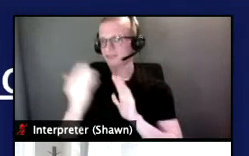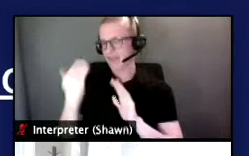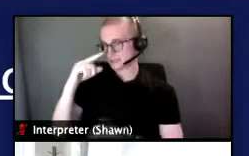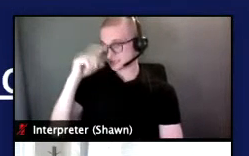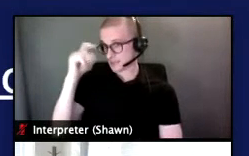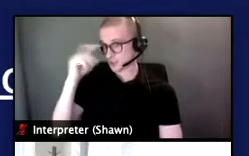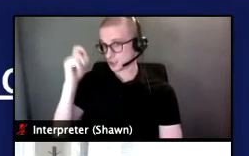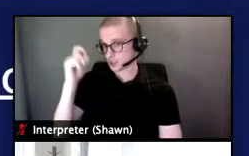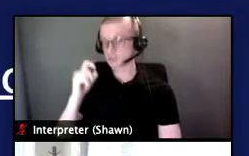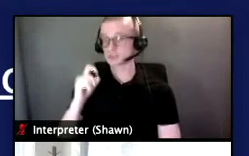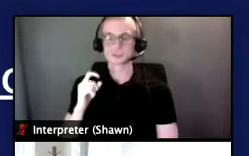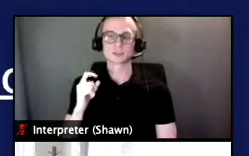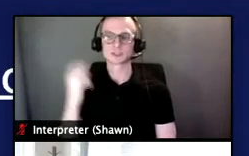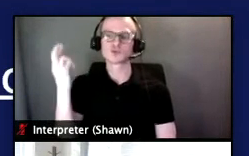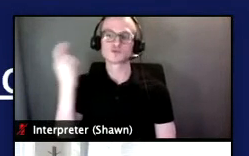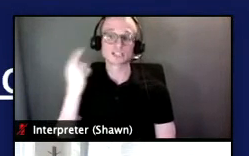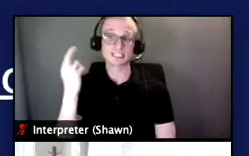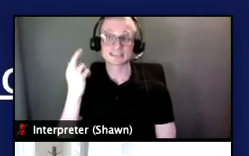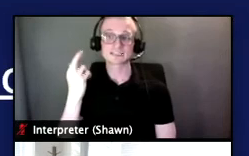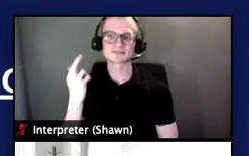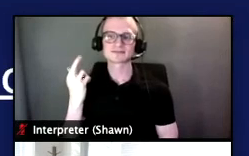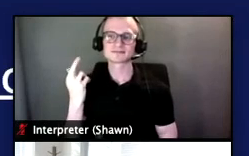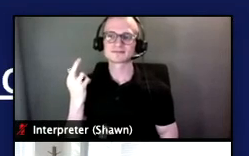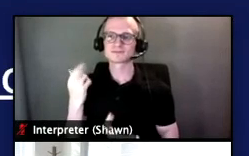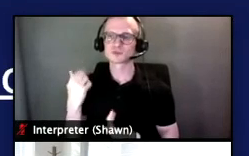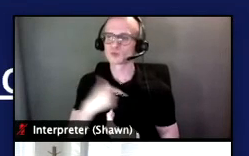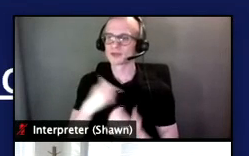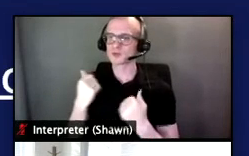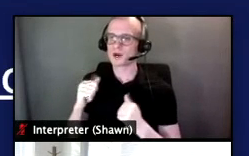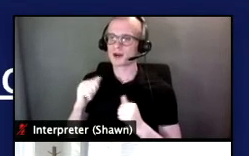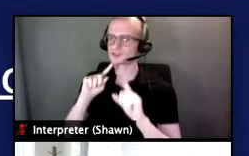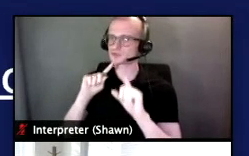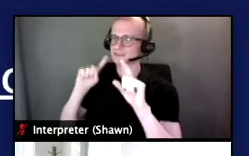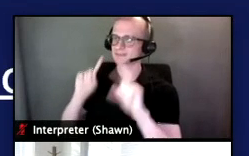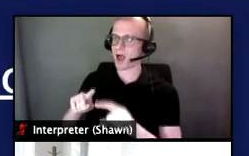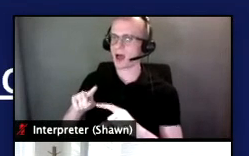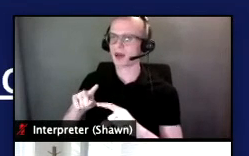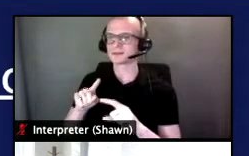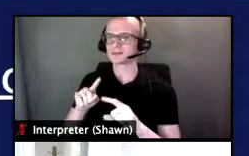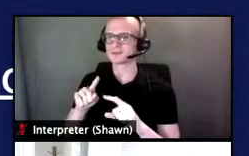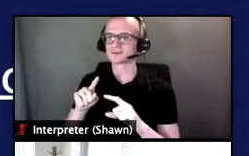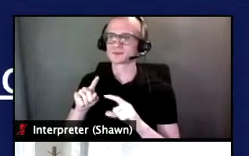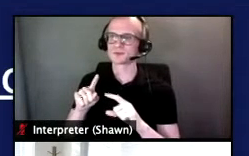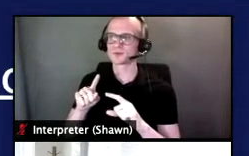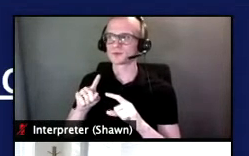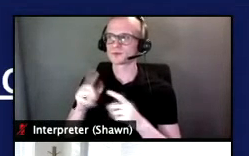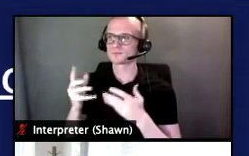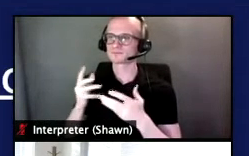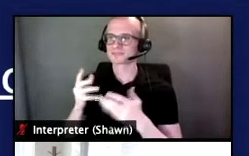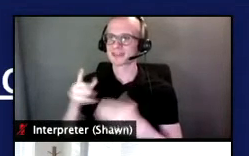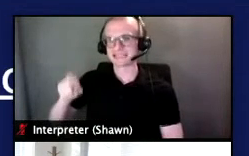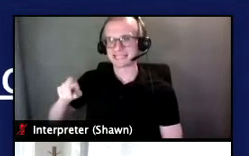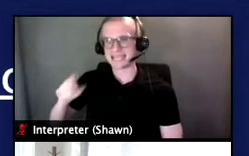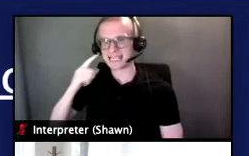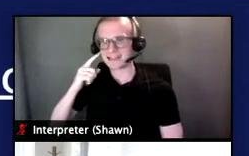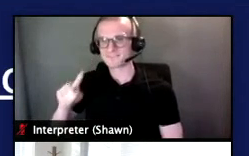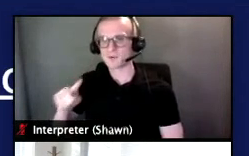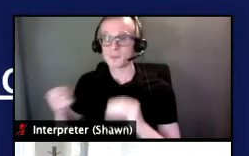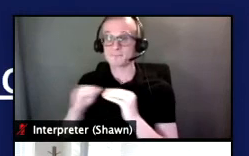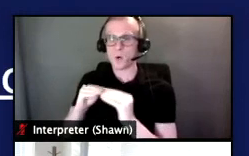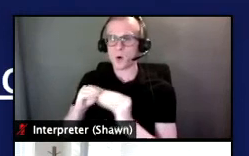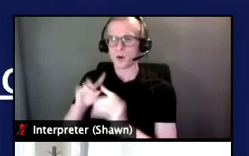part response to the desire to be a lot more surgical and focused in our